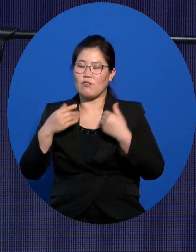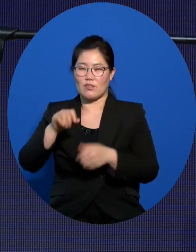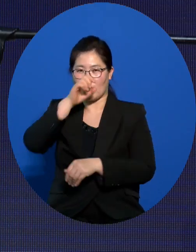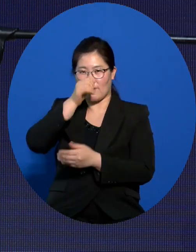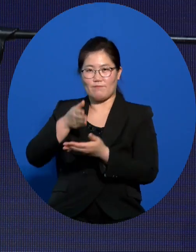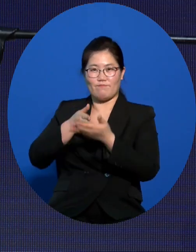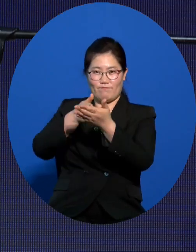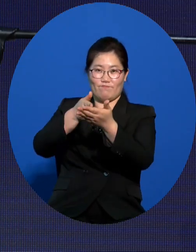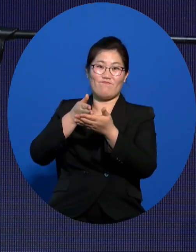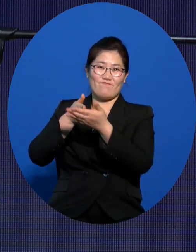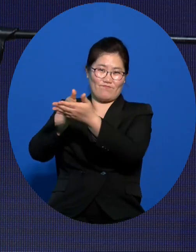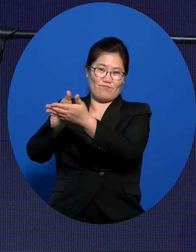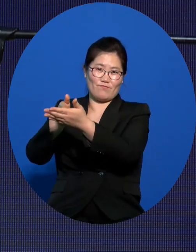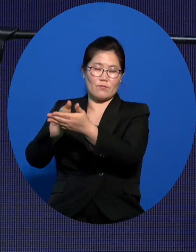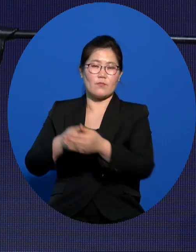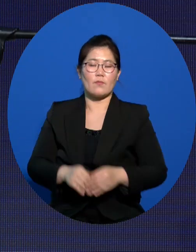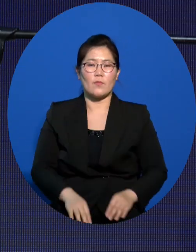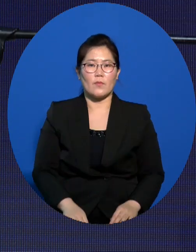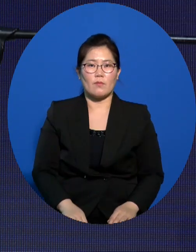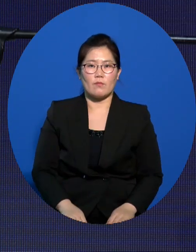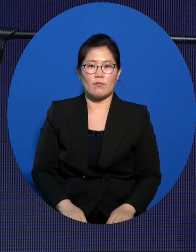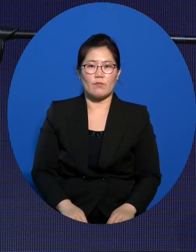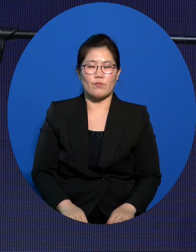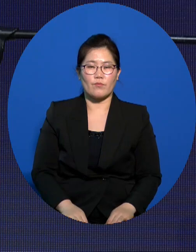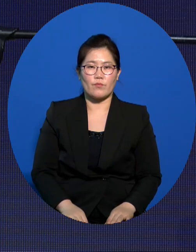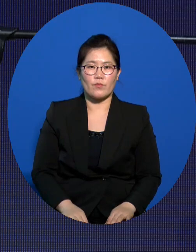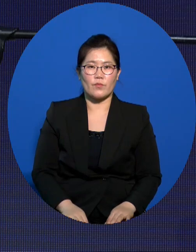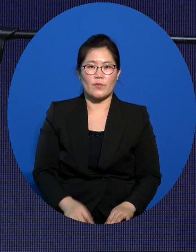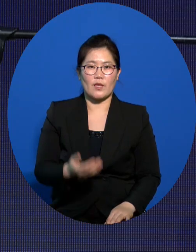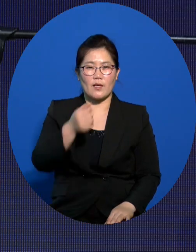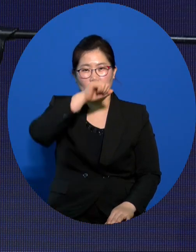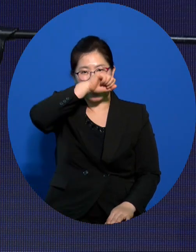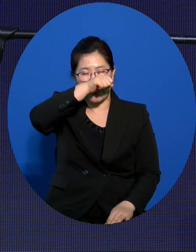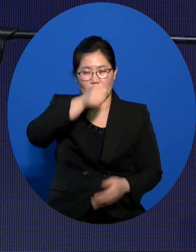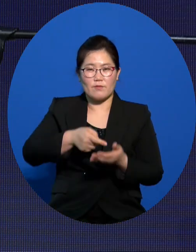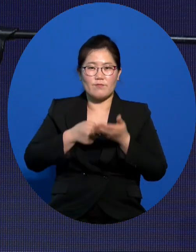Next, I would like to talk about the budget. So,